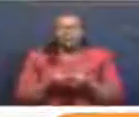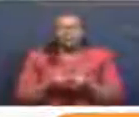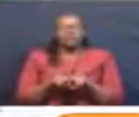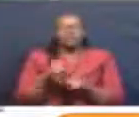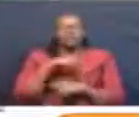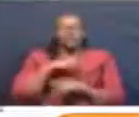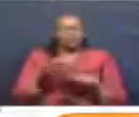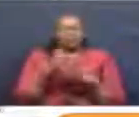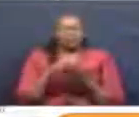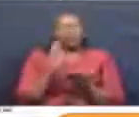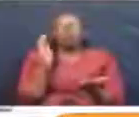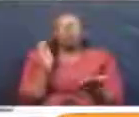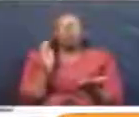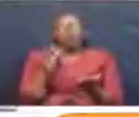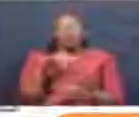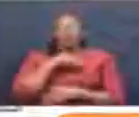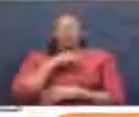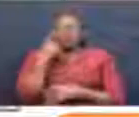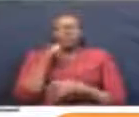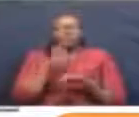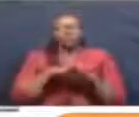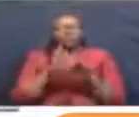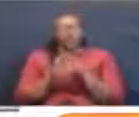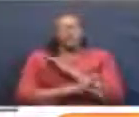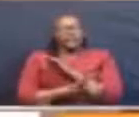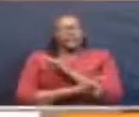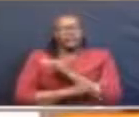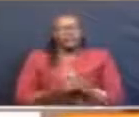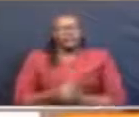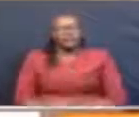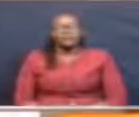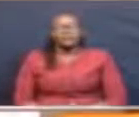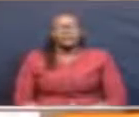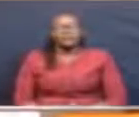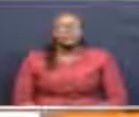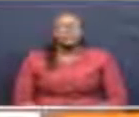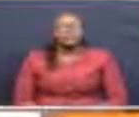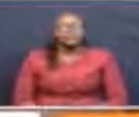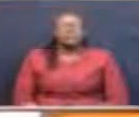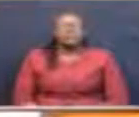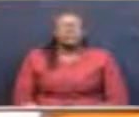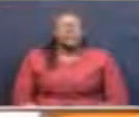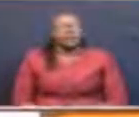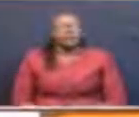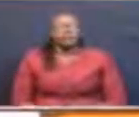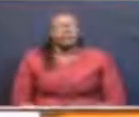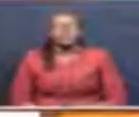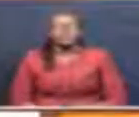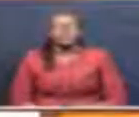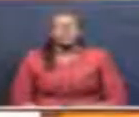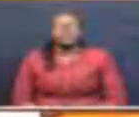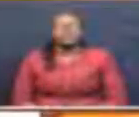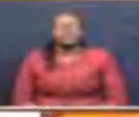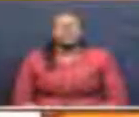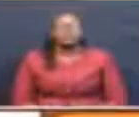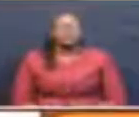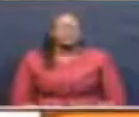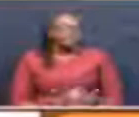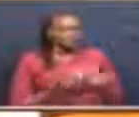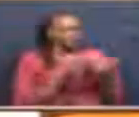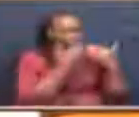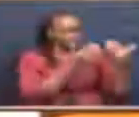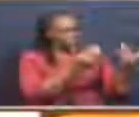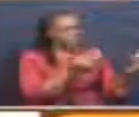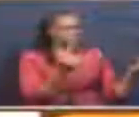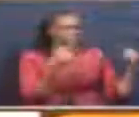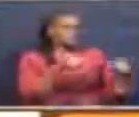same or even more for the good of the country. It's definitely a topic we'll be discussing in the coming days. But we thank you so